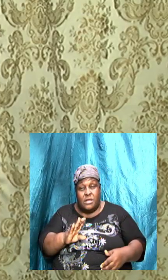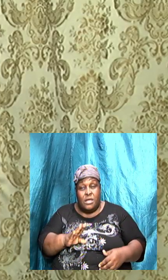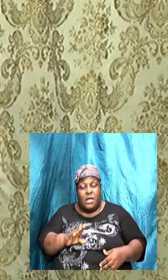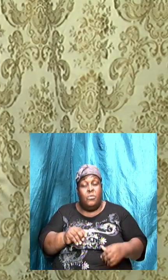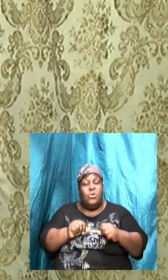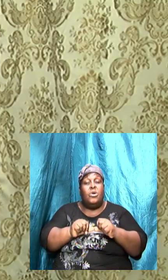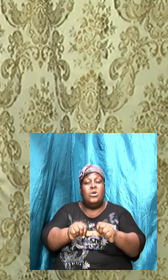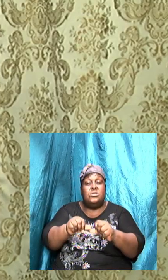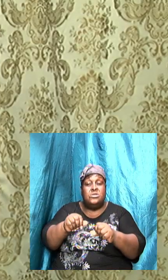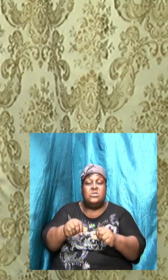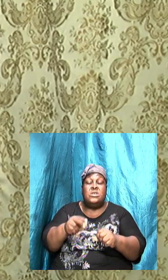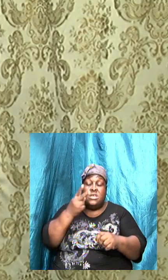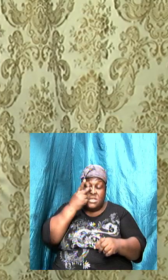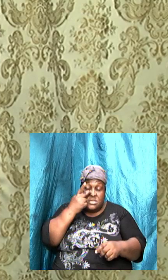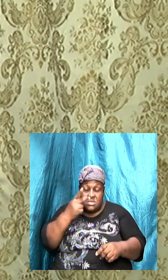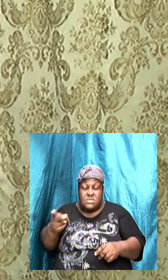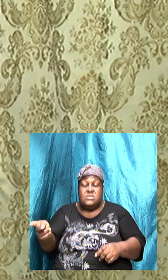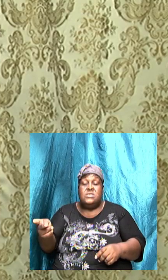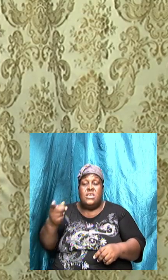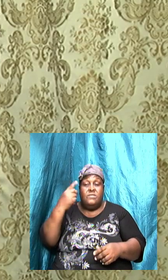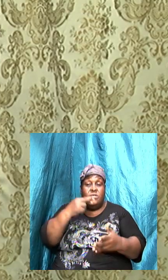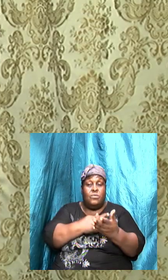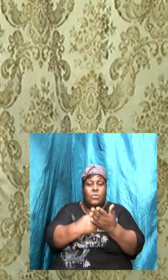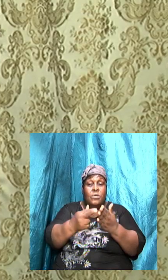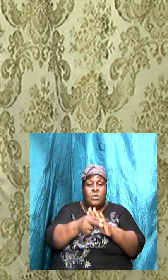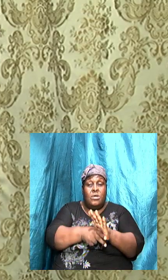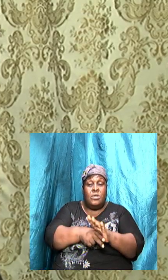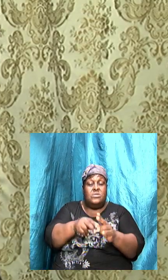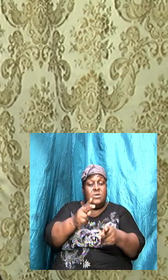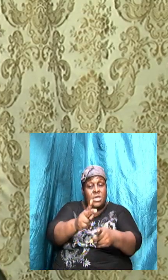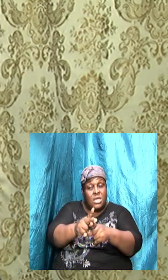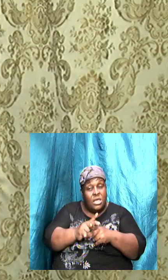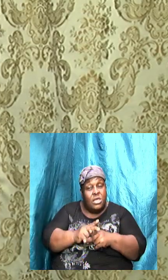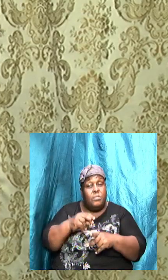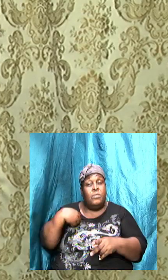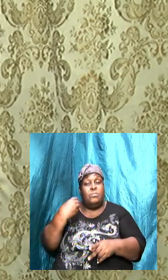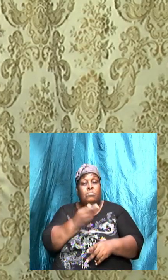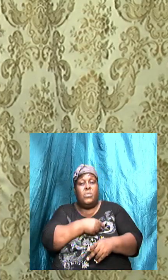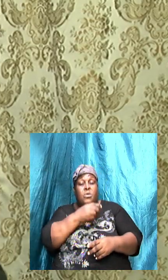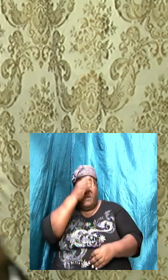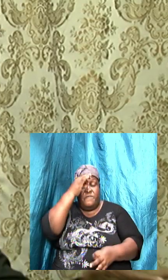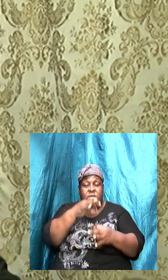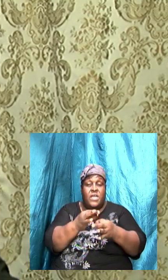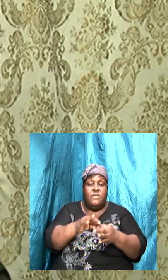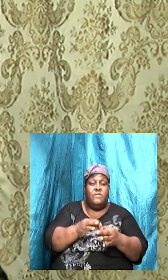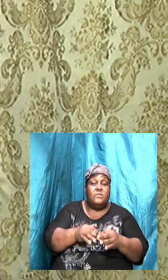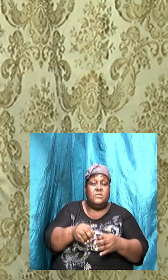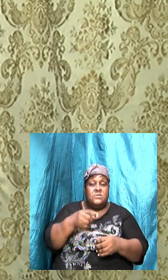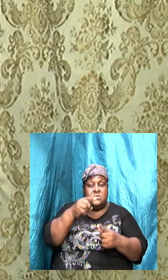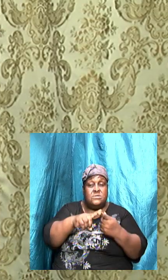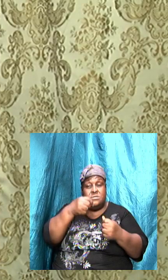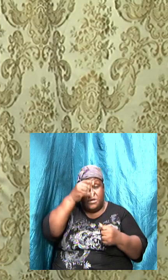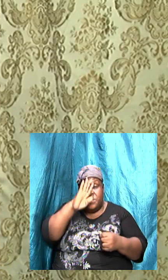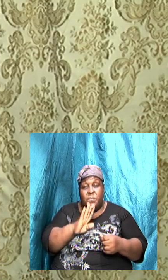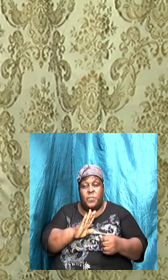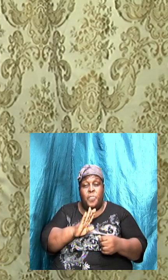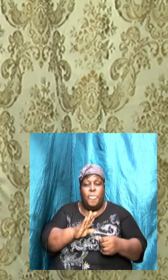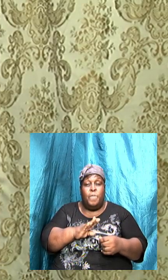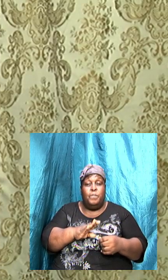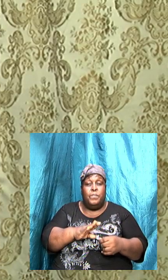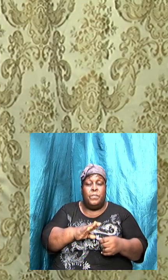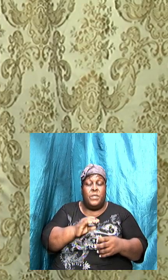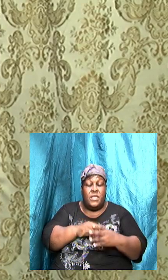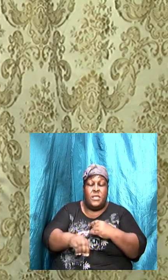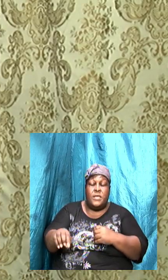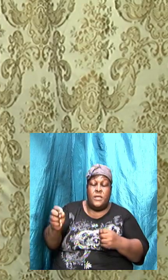that we must do to maintain our faithfulness to God in the face of any adversity, do